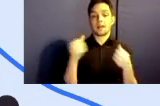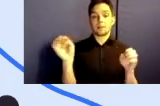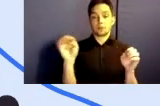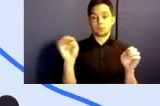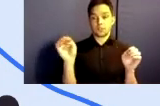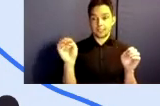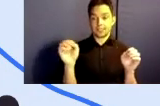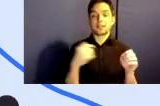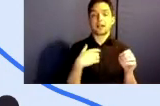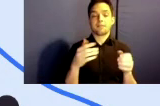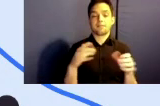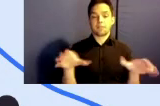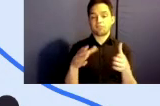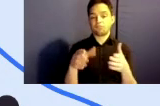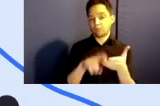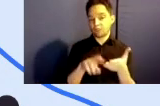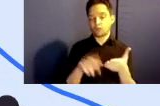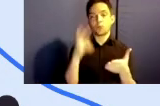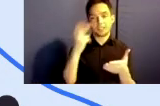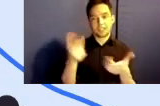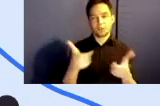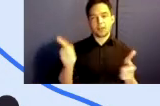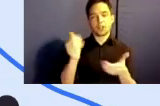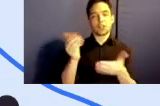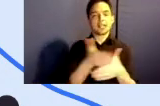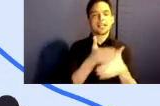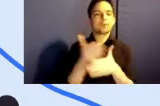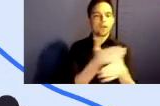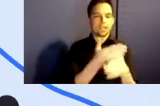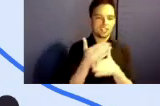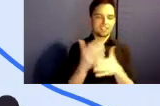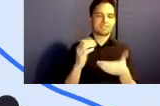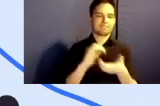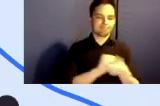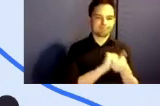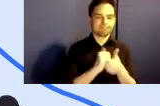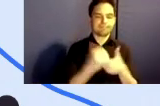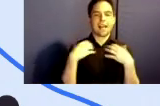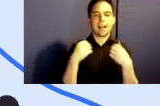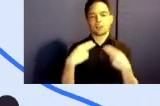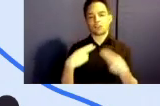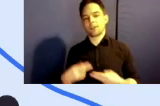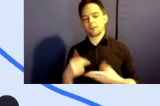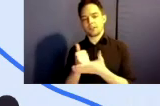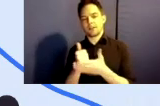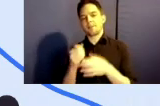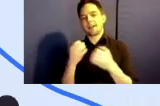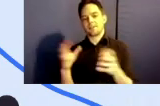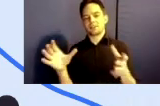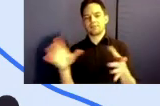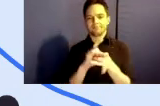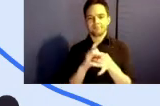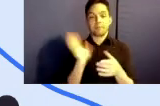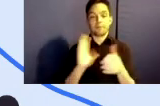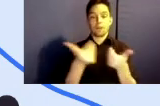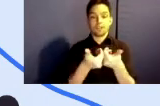conducted research in, we are seeing greater collaboration between the health and humanitarian sectors, where in parts that tended to be separated